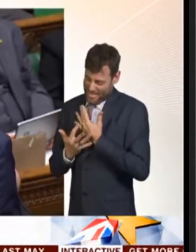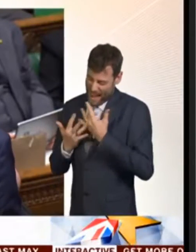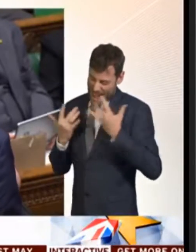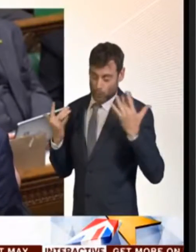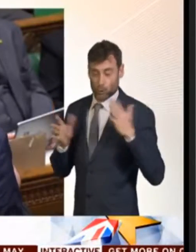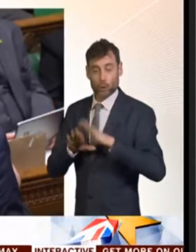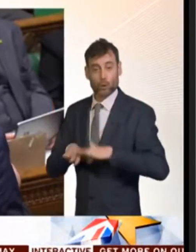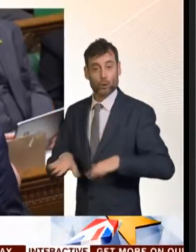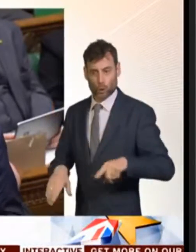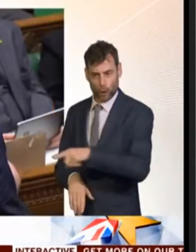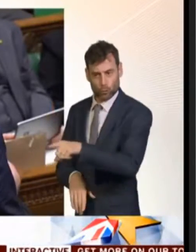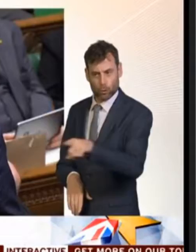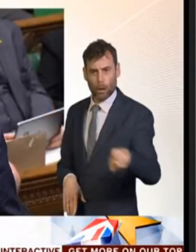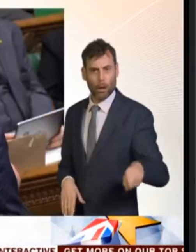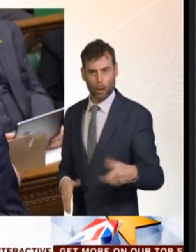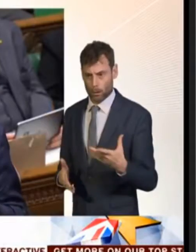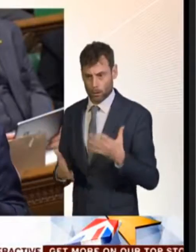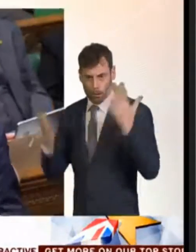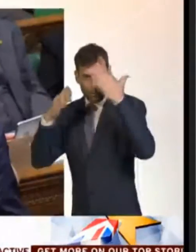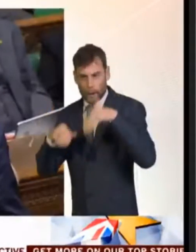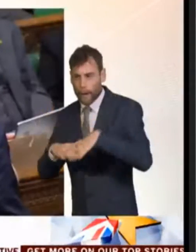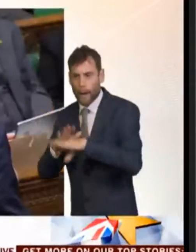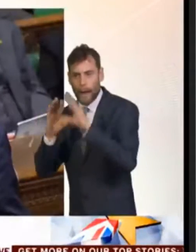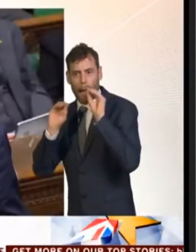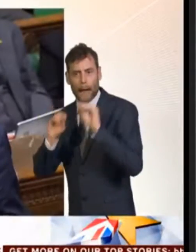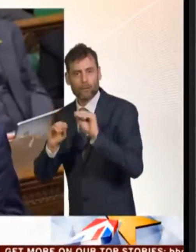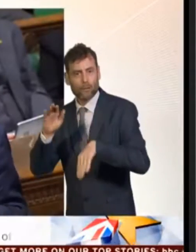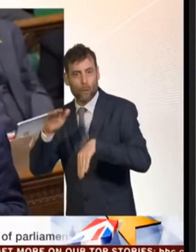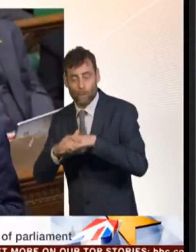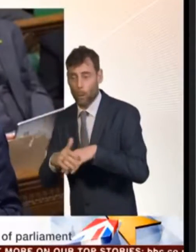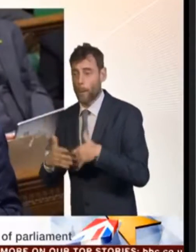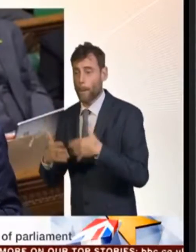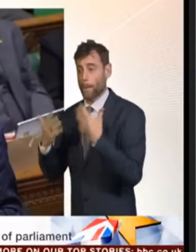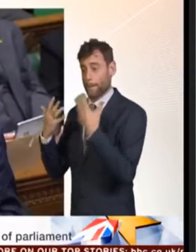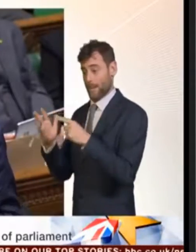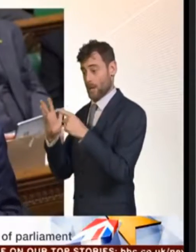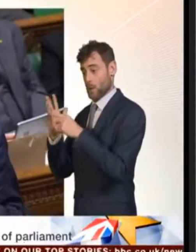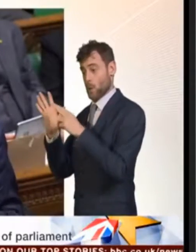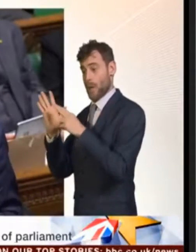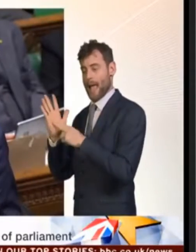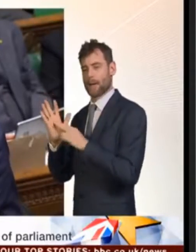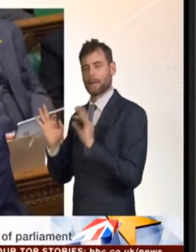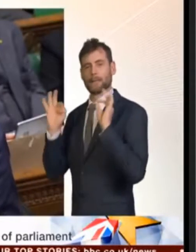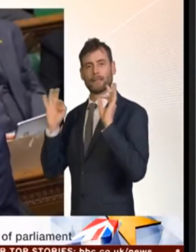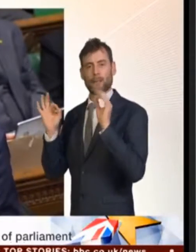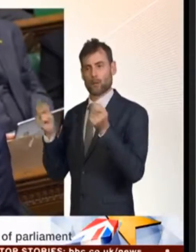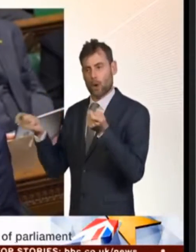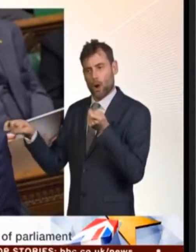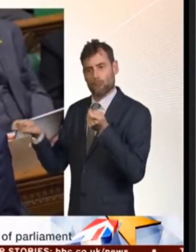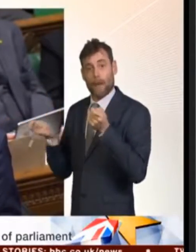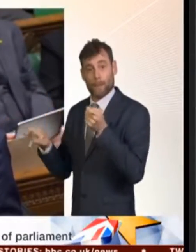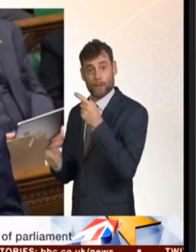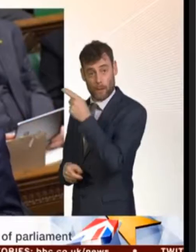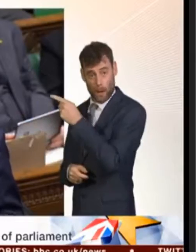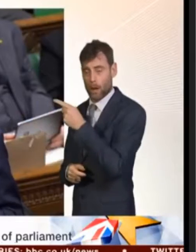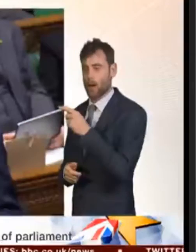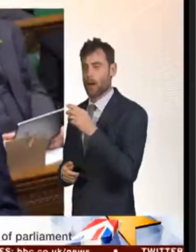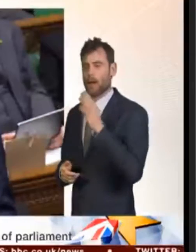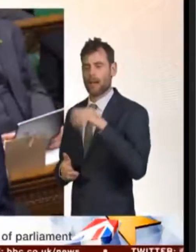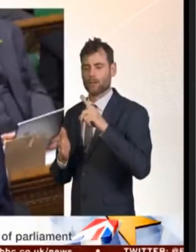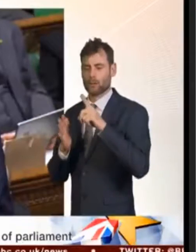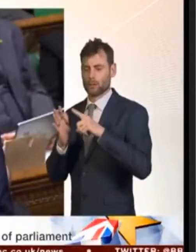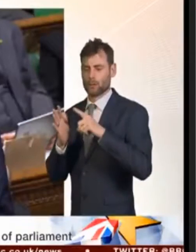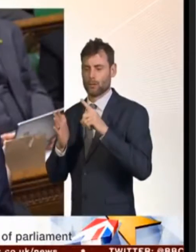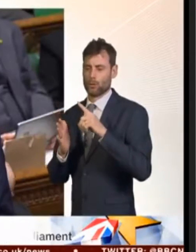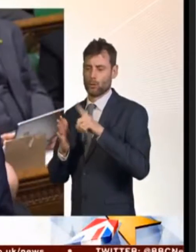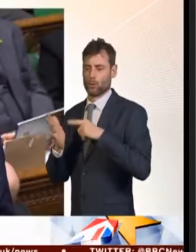into the alleged profiteering with funeral companies. We've had reports from a UN Special Rapporteur and the Joseph Rowntree Foundation